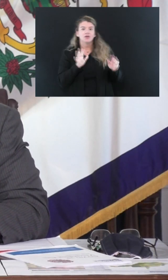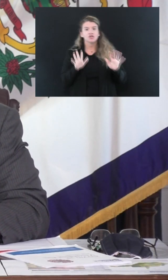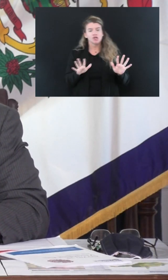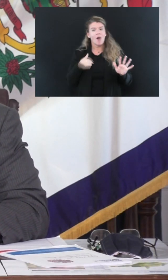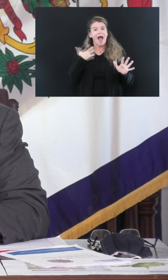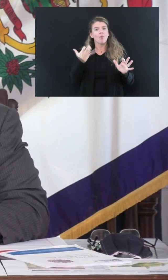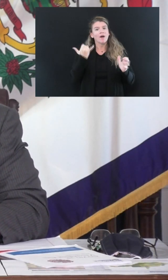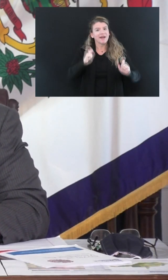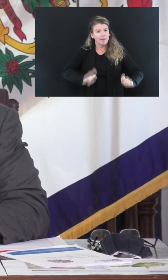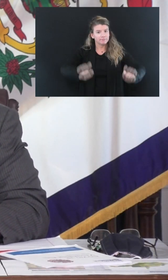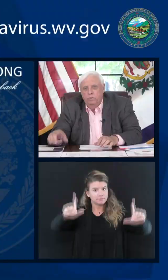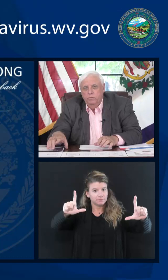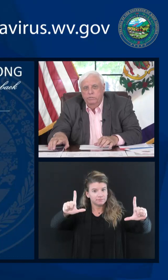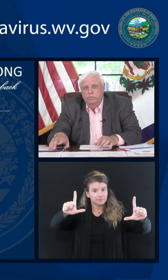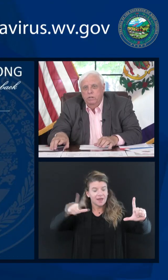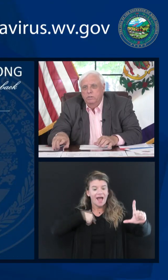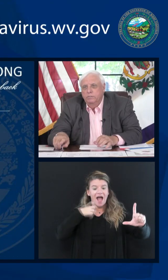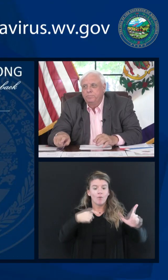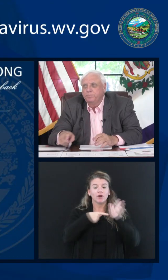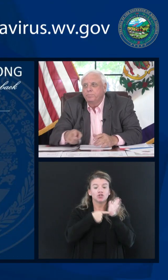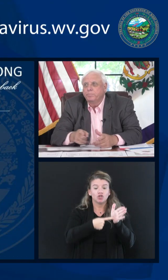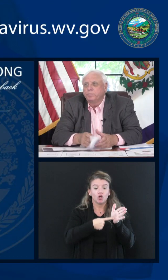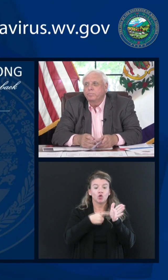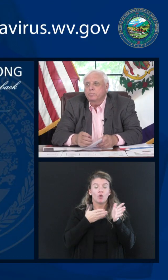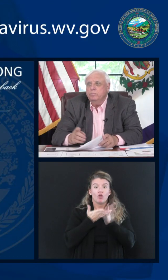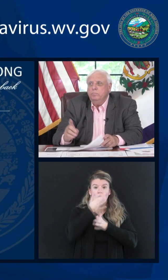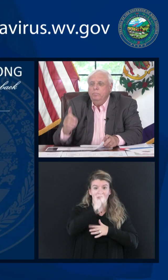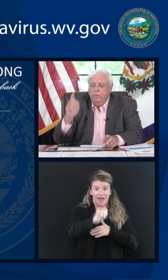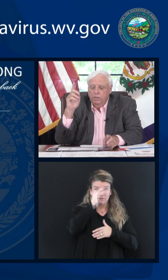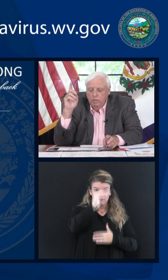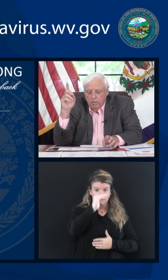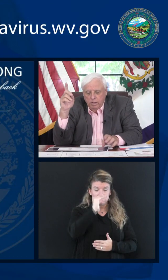up, I'll go through it and I'll go through it real slowly.